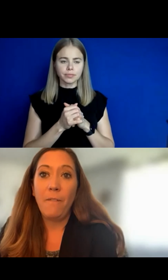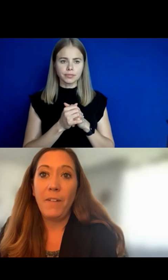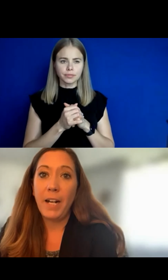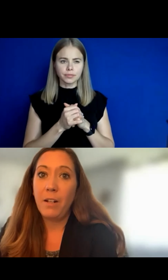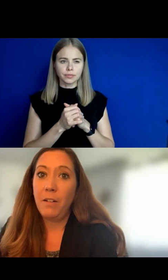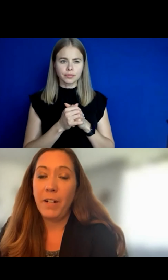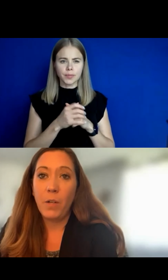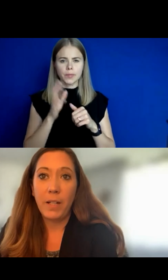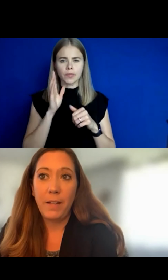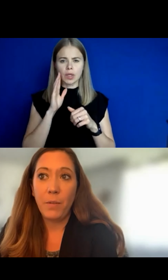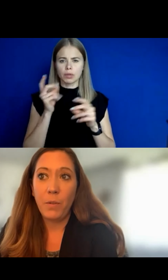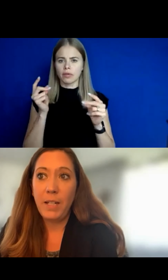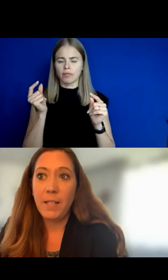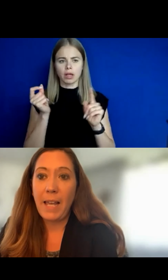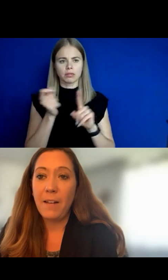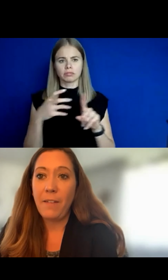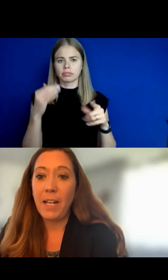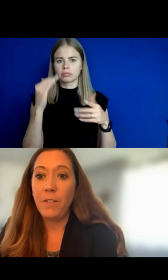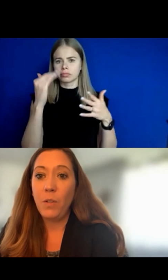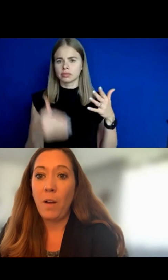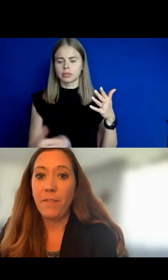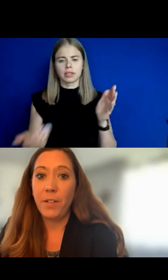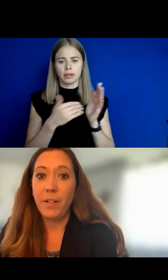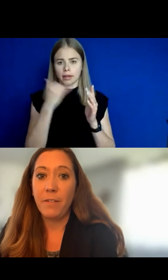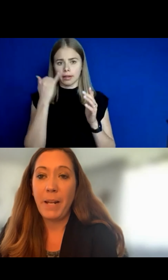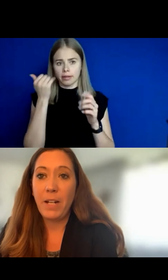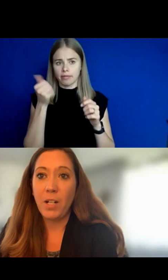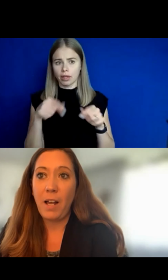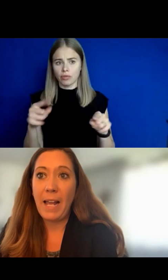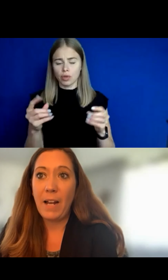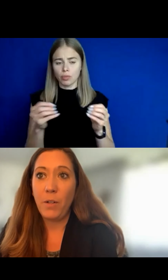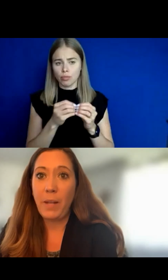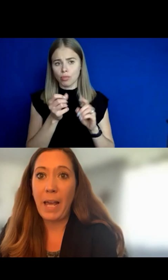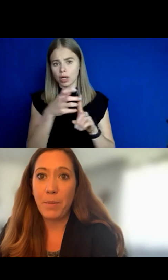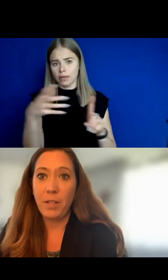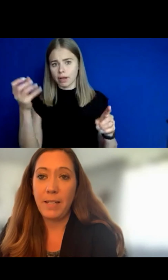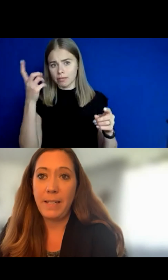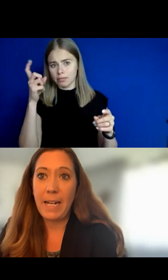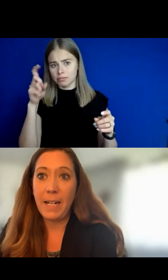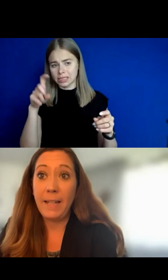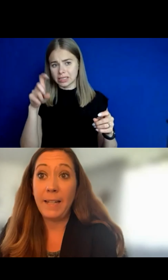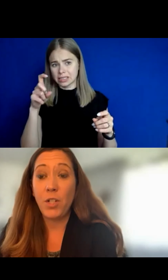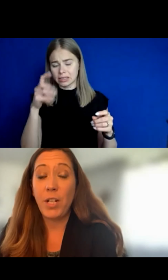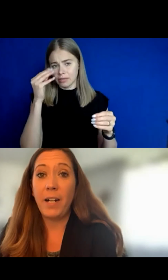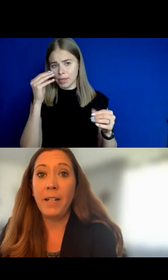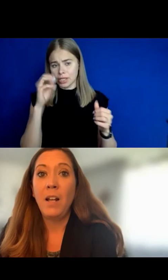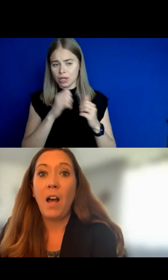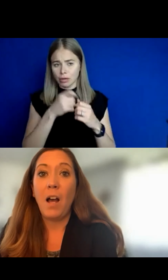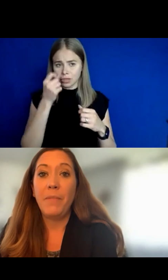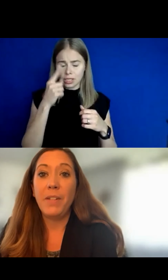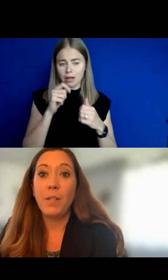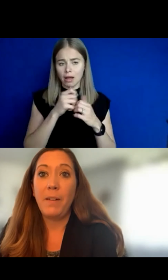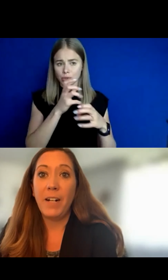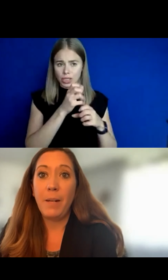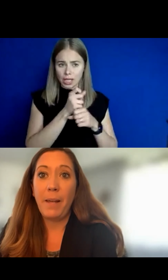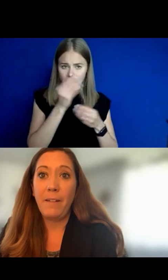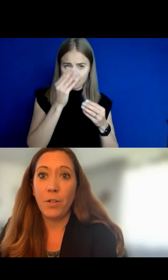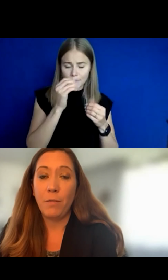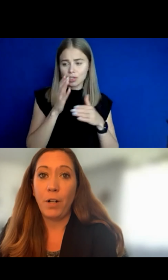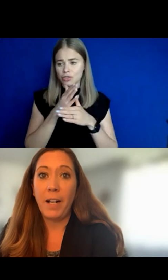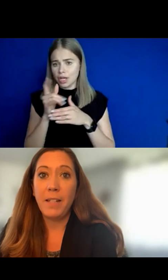I'm going to go very, very quickly through these. Again, if any of you want further information on how to capture this data and then share it, this has been